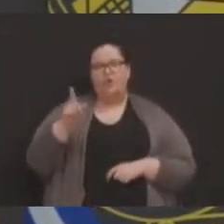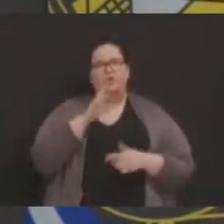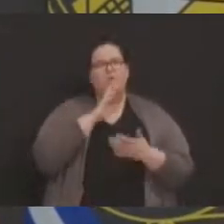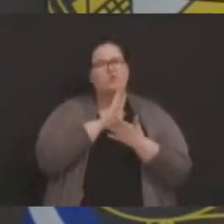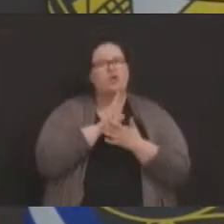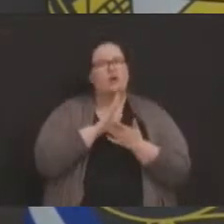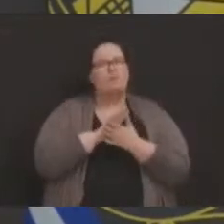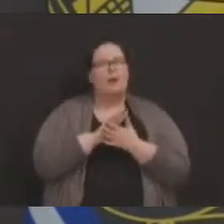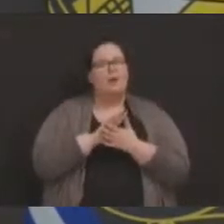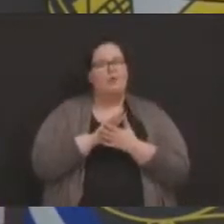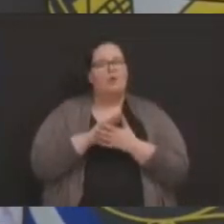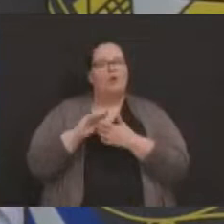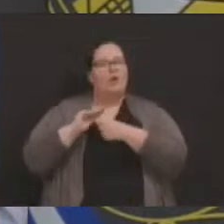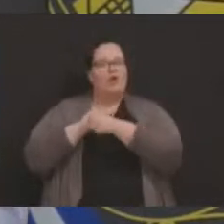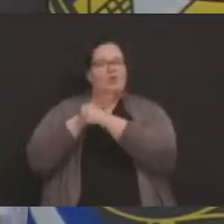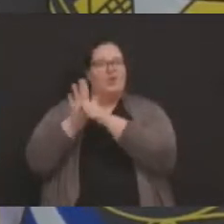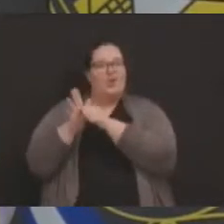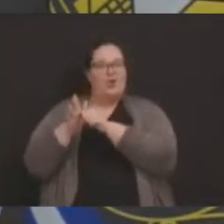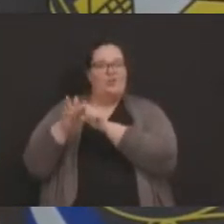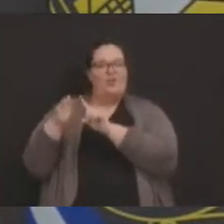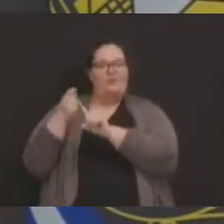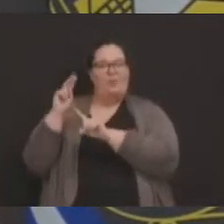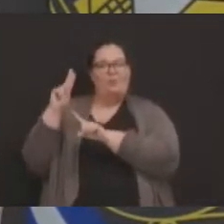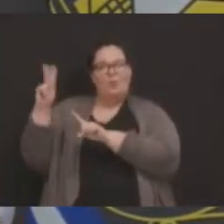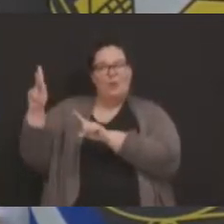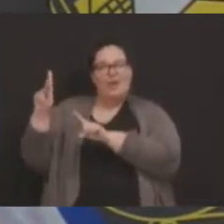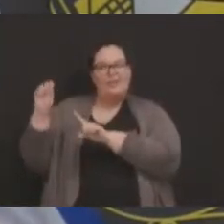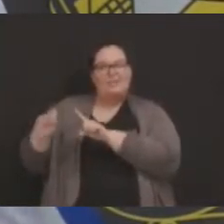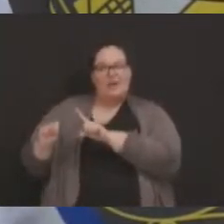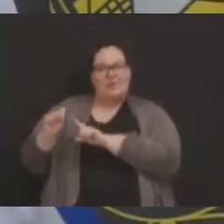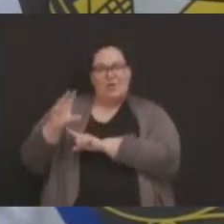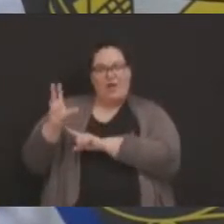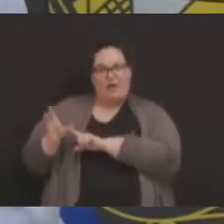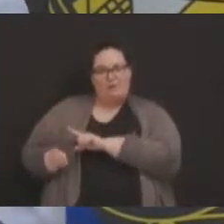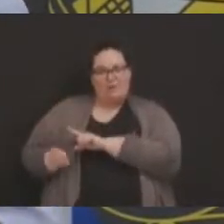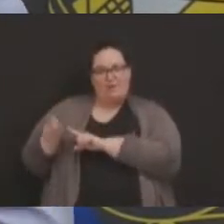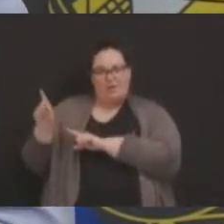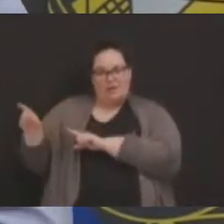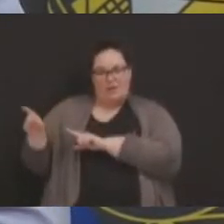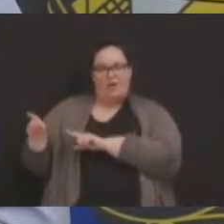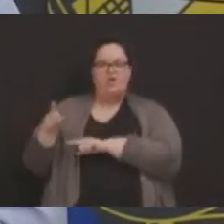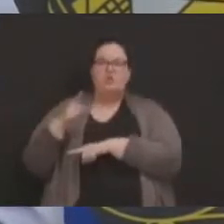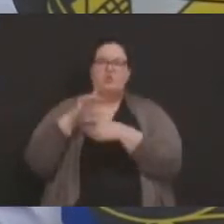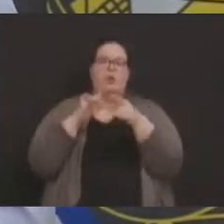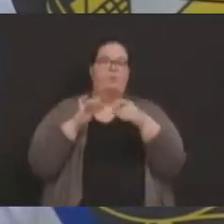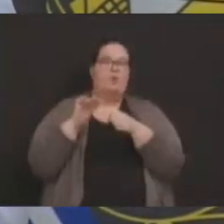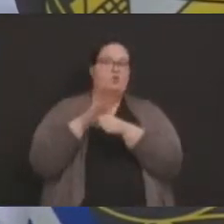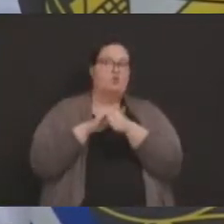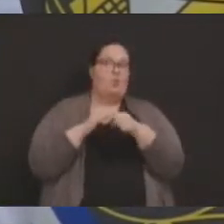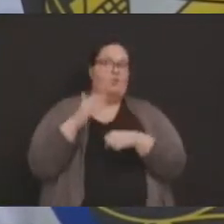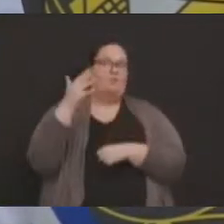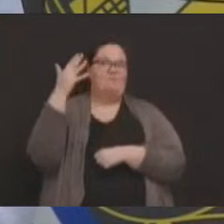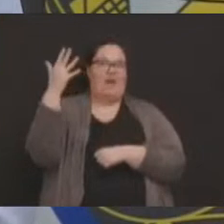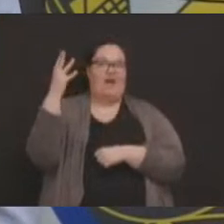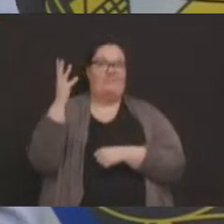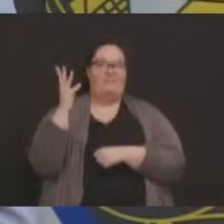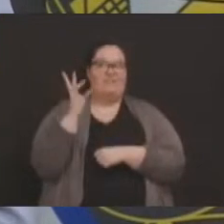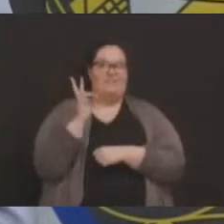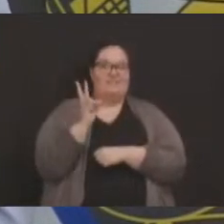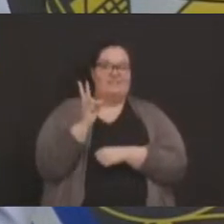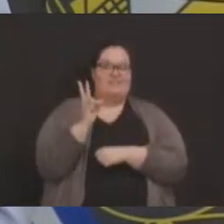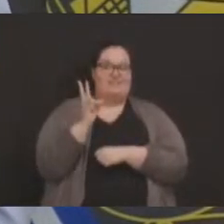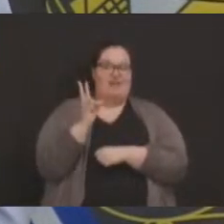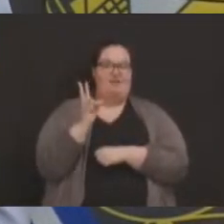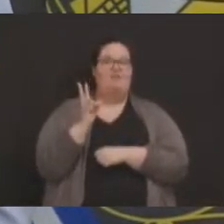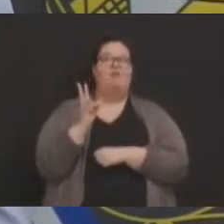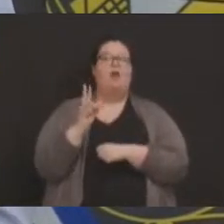no evidence of the variant here, if I heard you correctly on that. So have we seen trends, I guess, in the test results